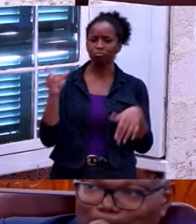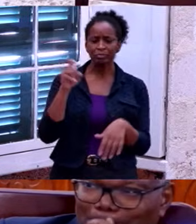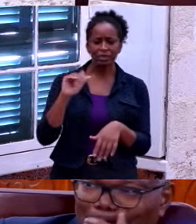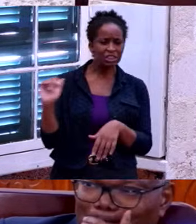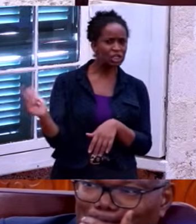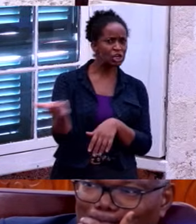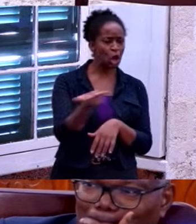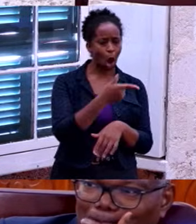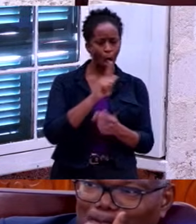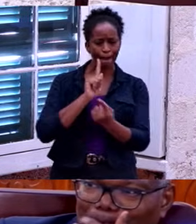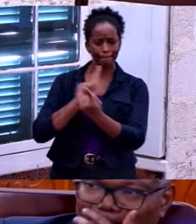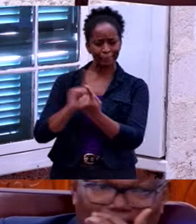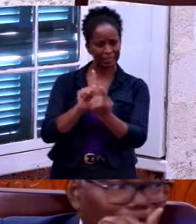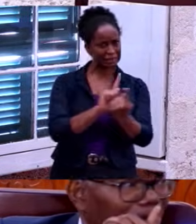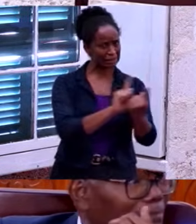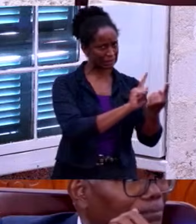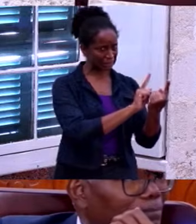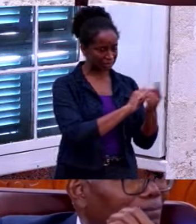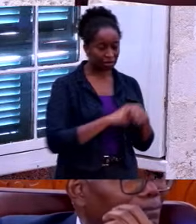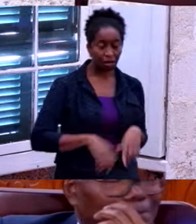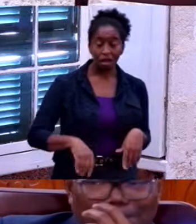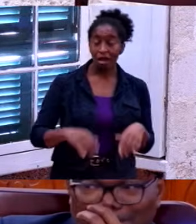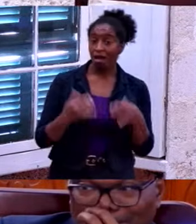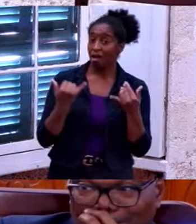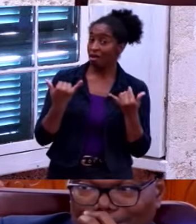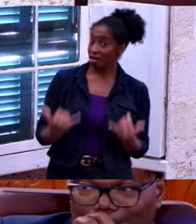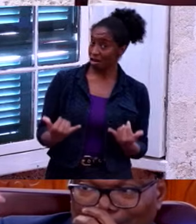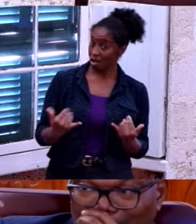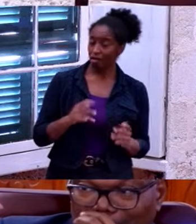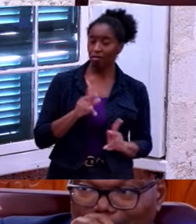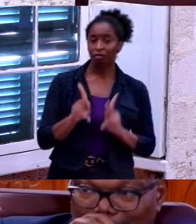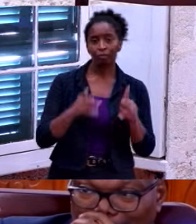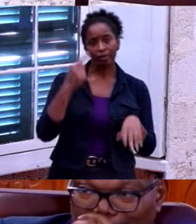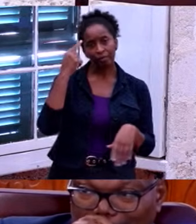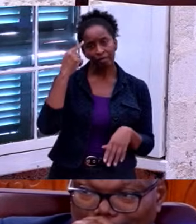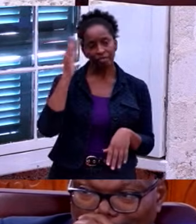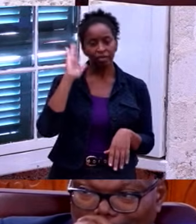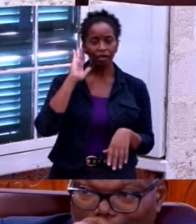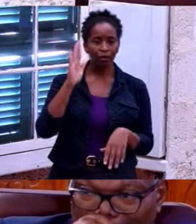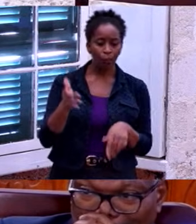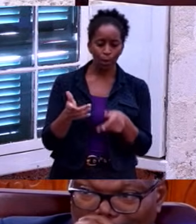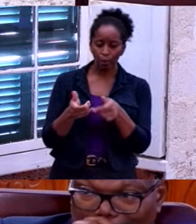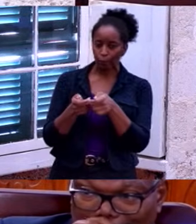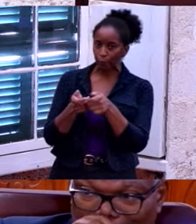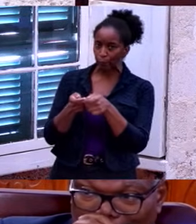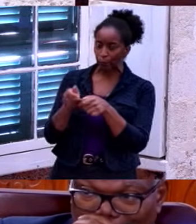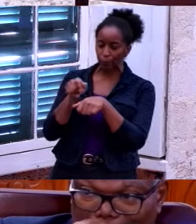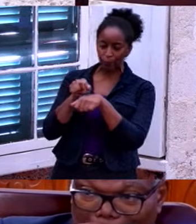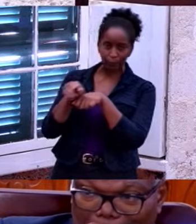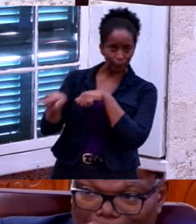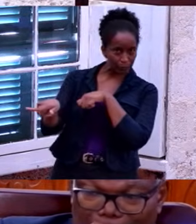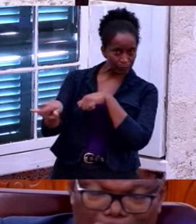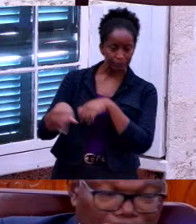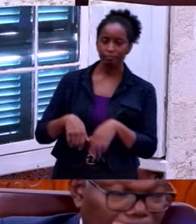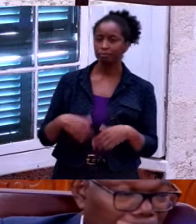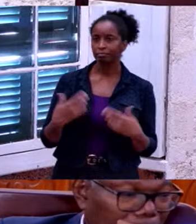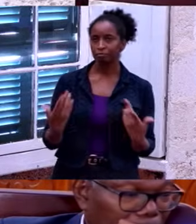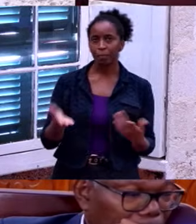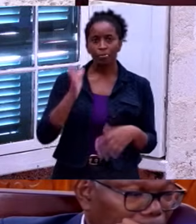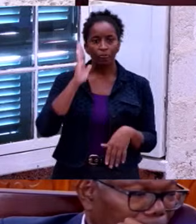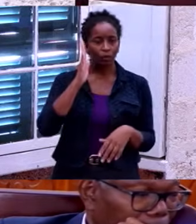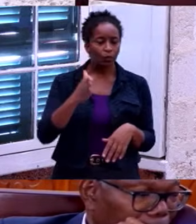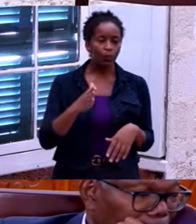people expect that you will send them messages via some social media platform.